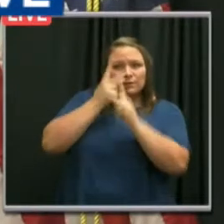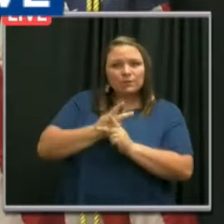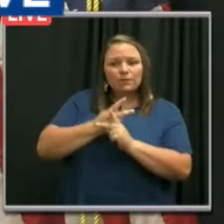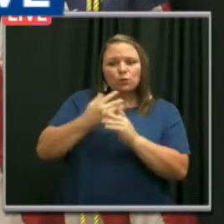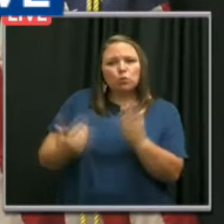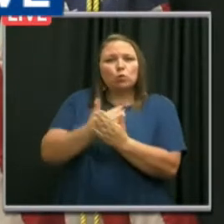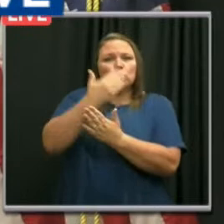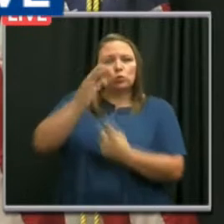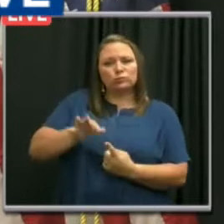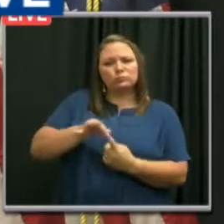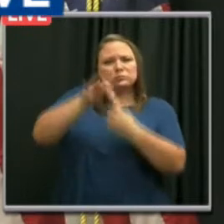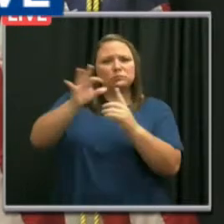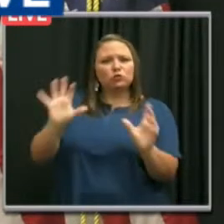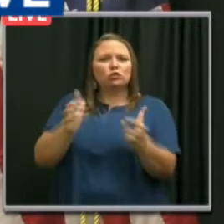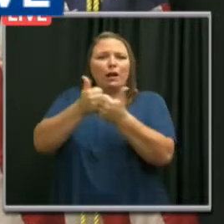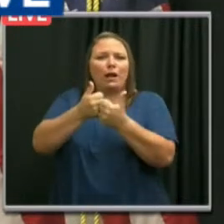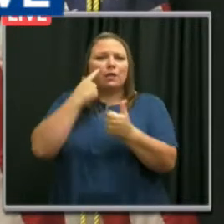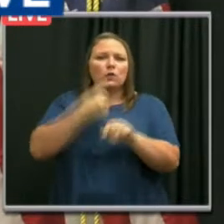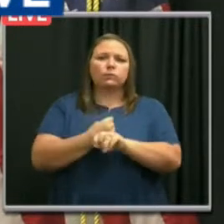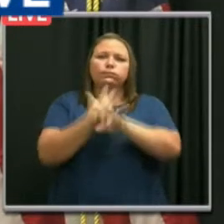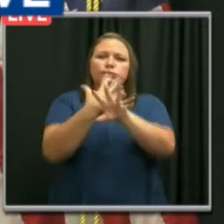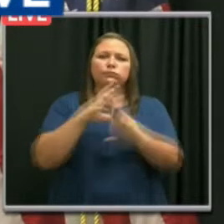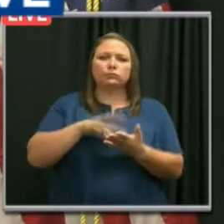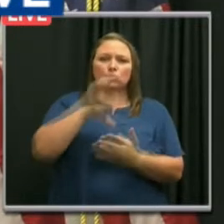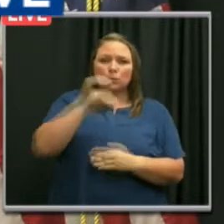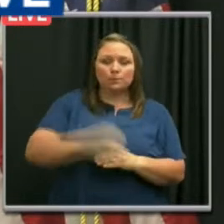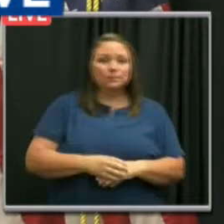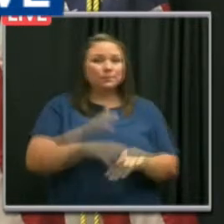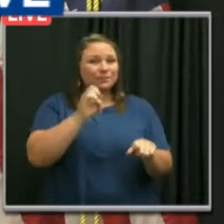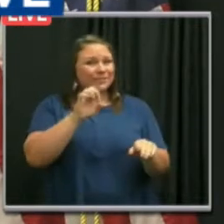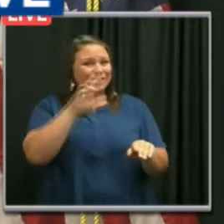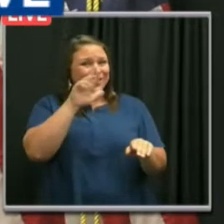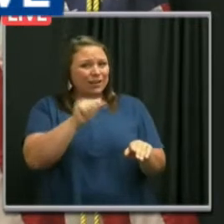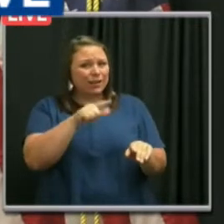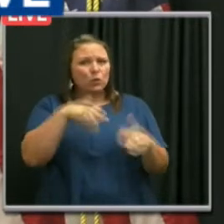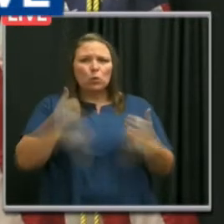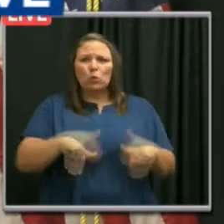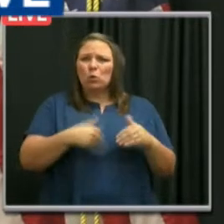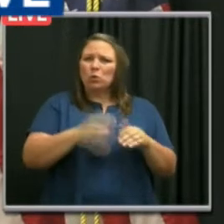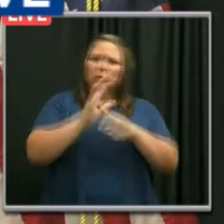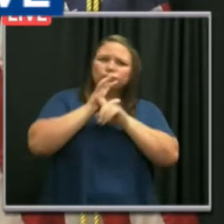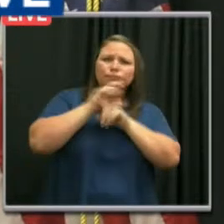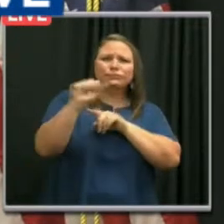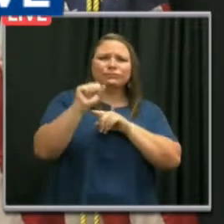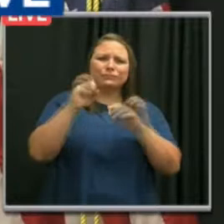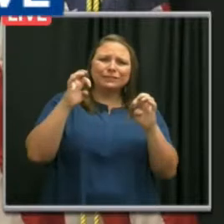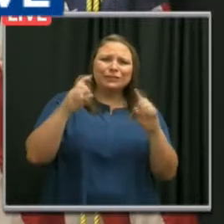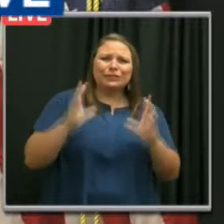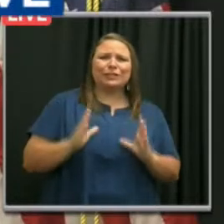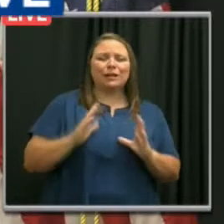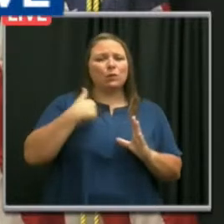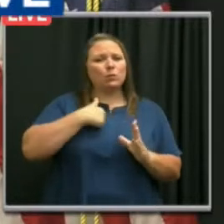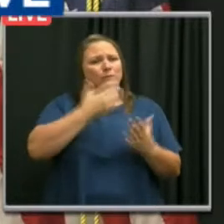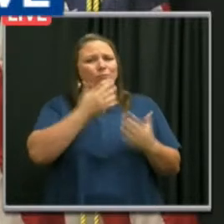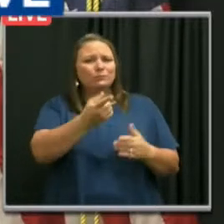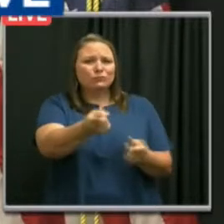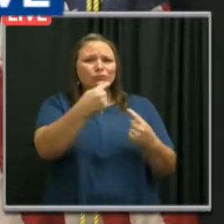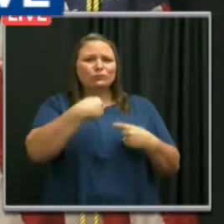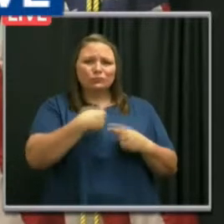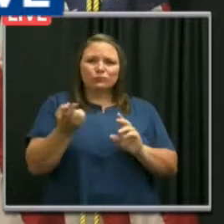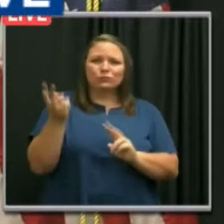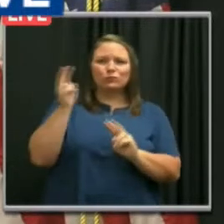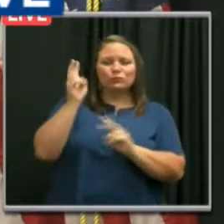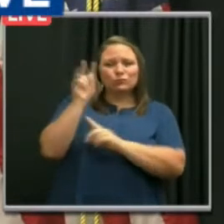unique challenge of distance learning. Erica is a dynamic and creative educator, and I'm grateful to her for her joining